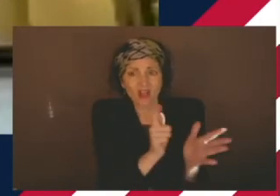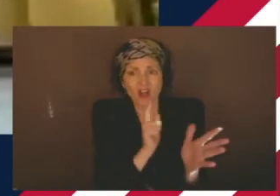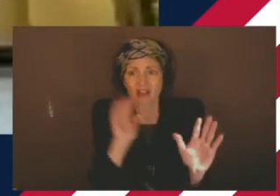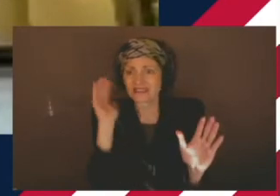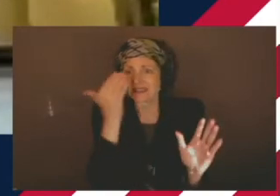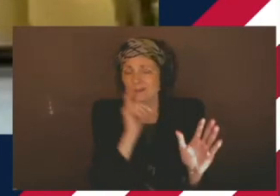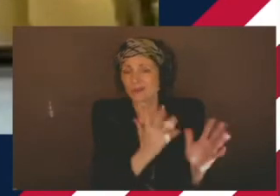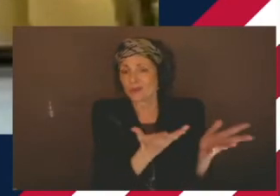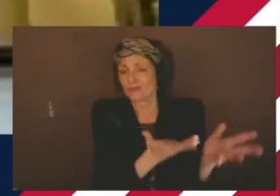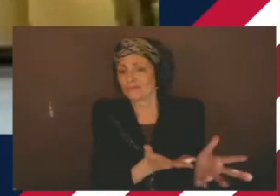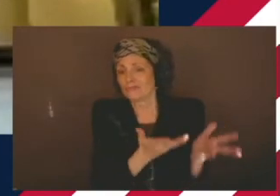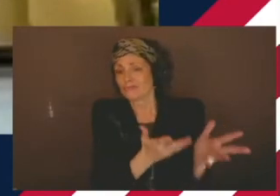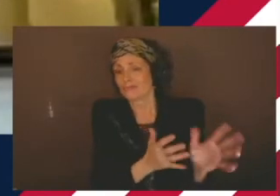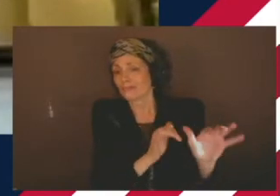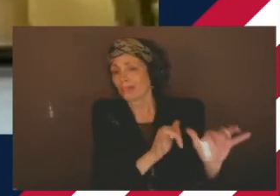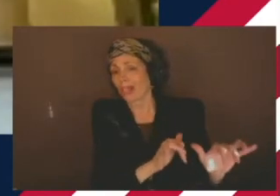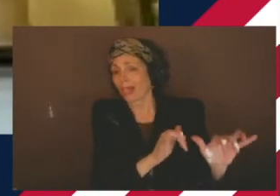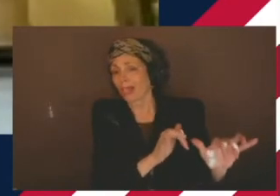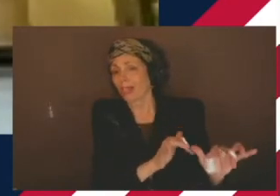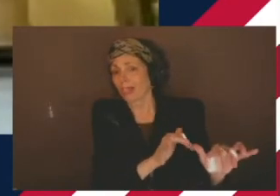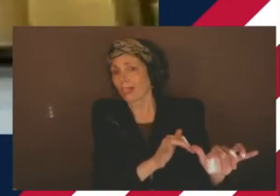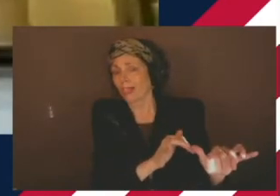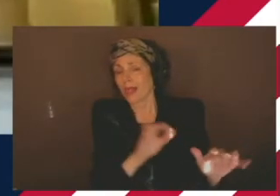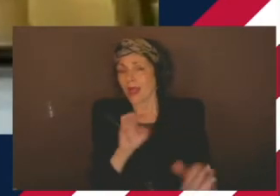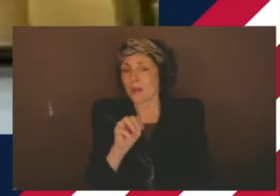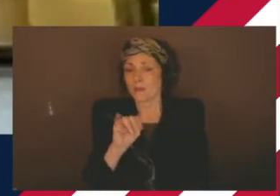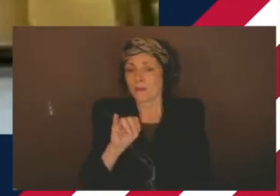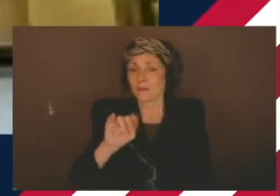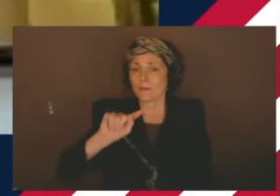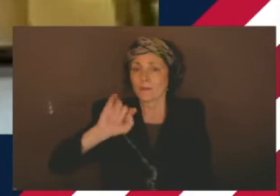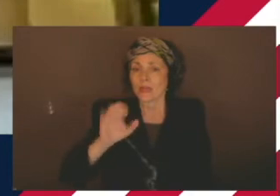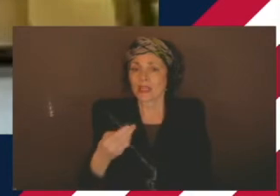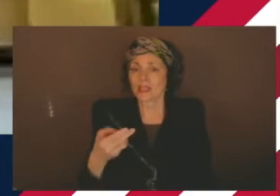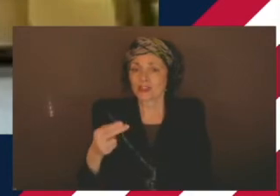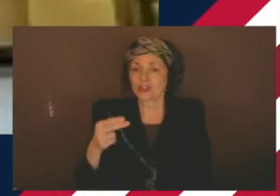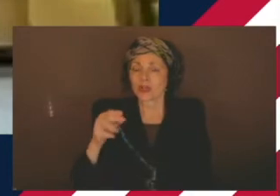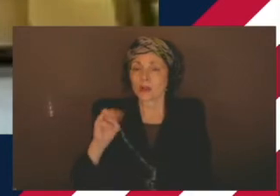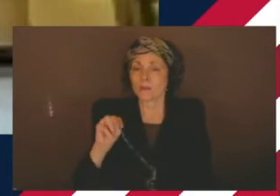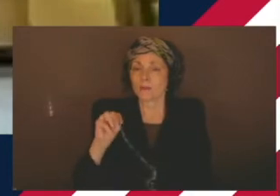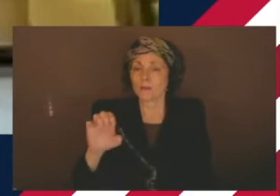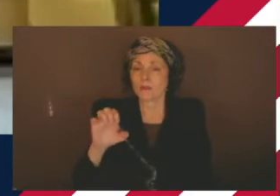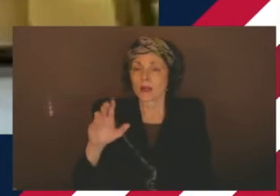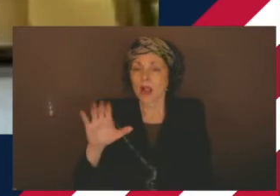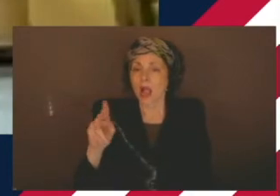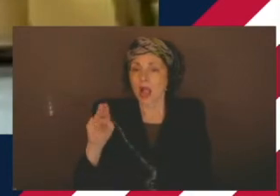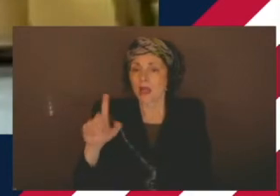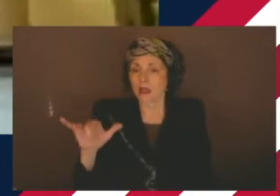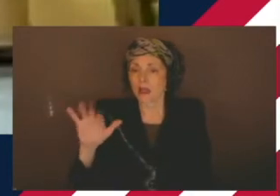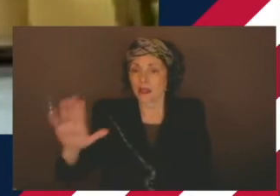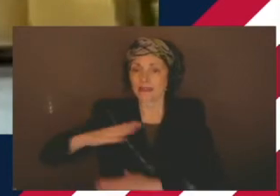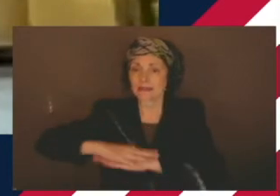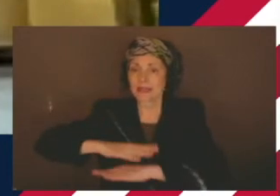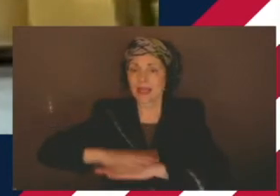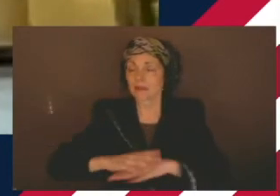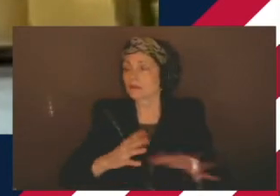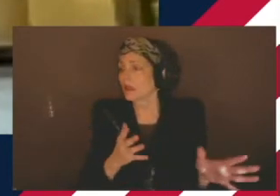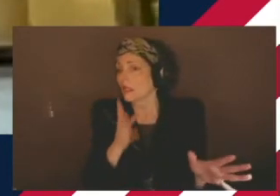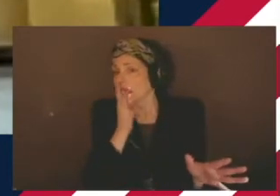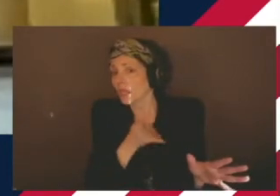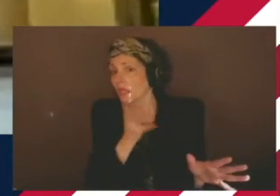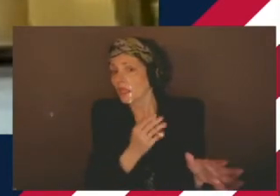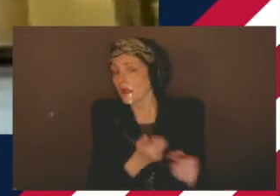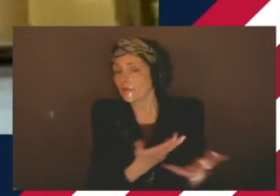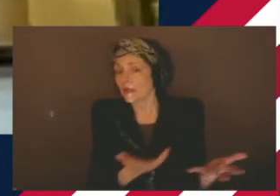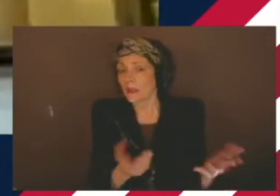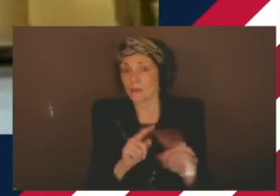dust on Mitch McConnell's desk. So if you were in my shoes, or in Barber Lee's shoes, or Catherine Clark's shoes, or